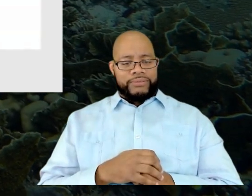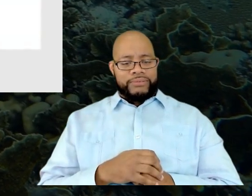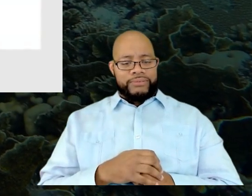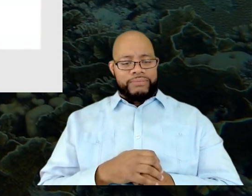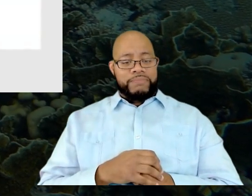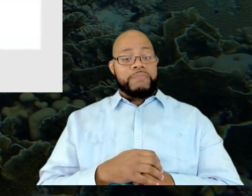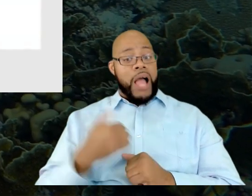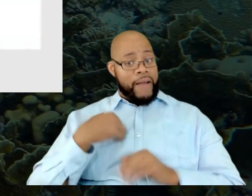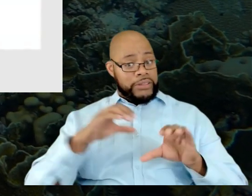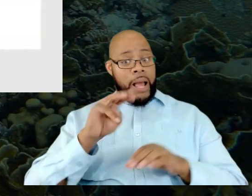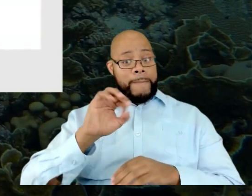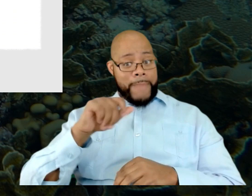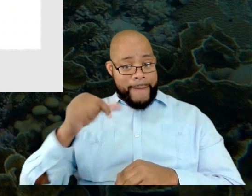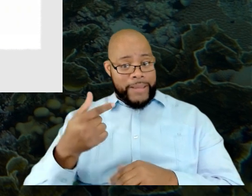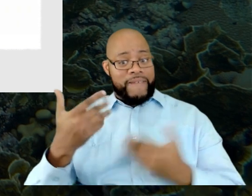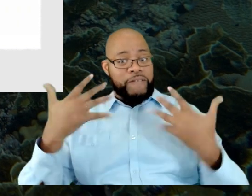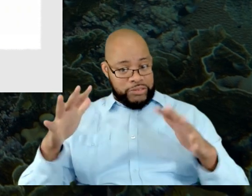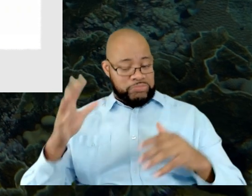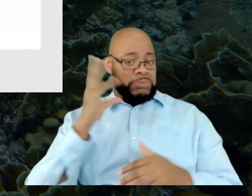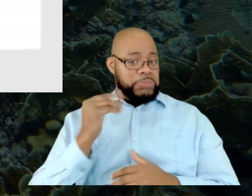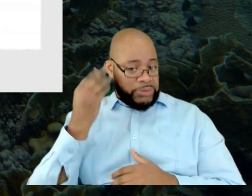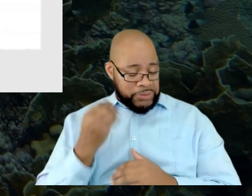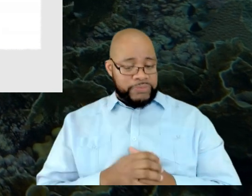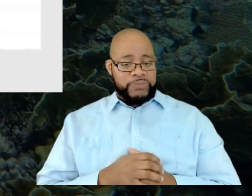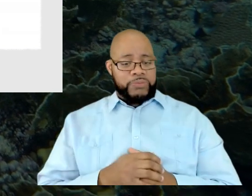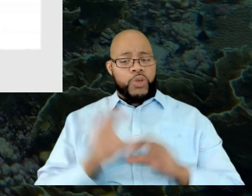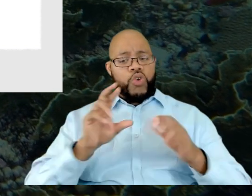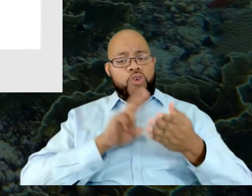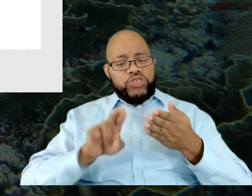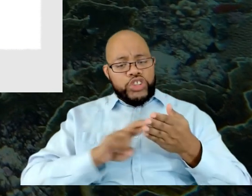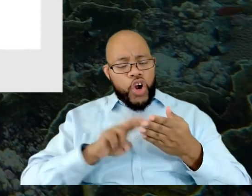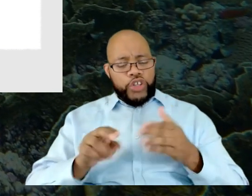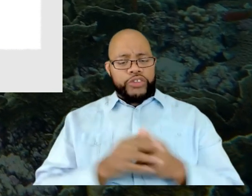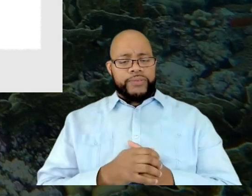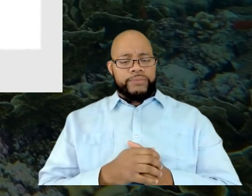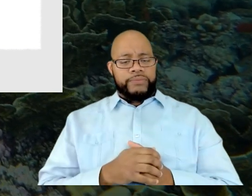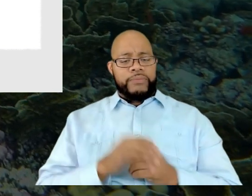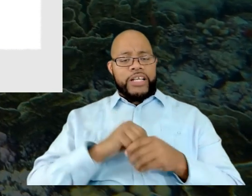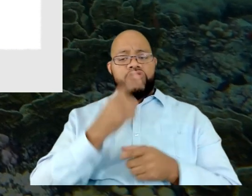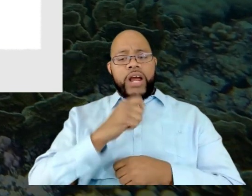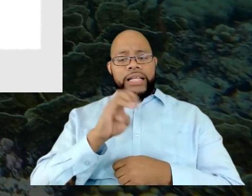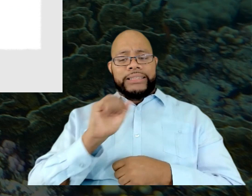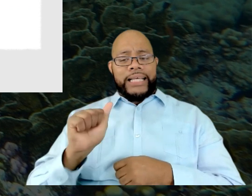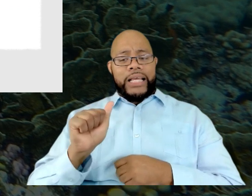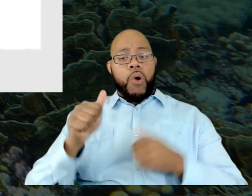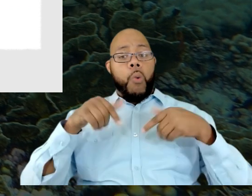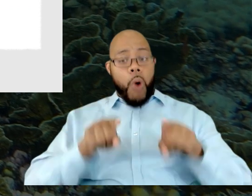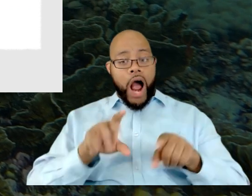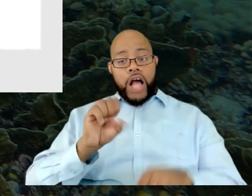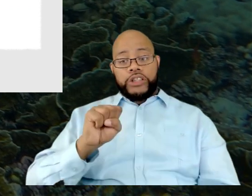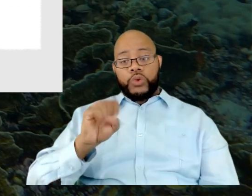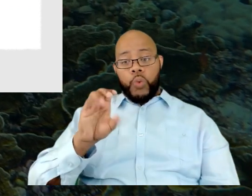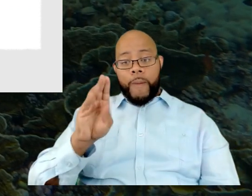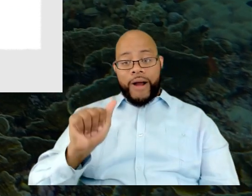I have done mapping before, doing research in the Red Sea while scuba diving.